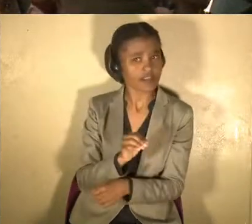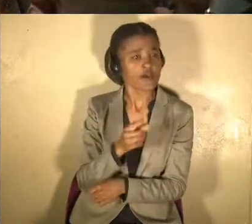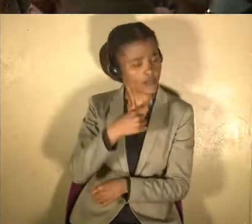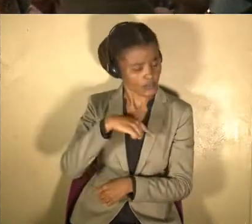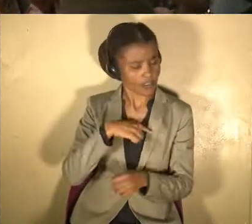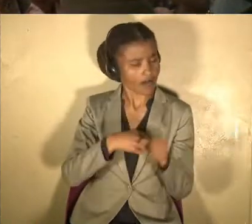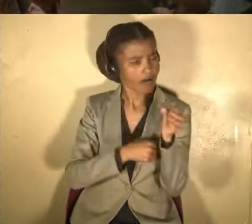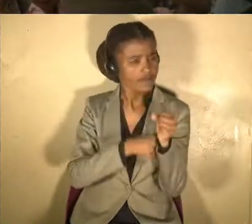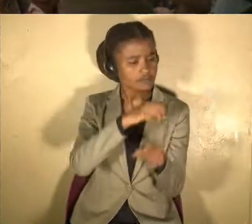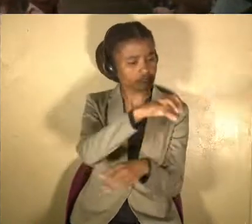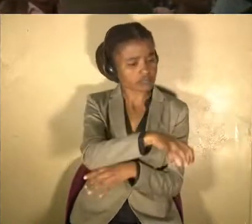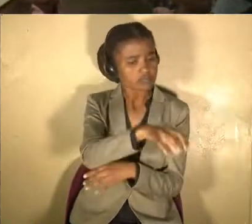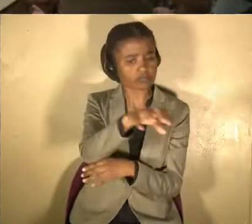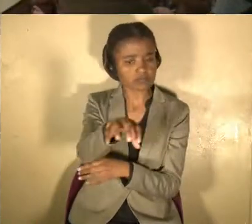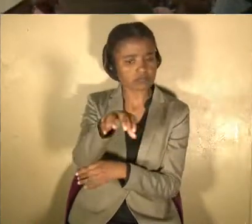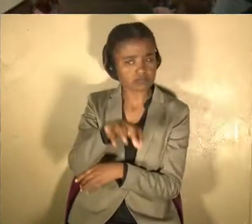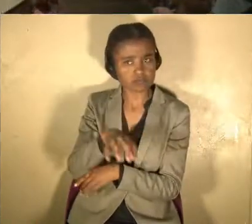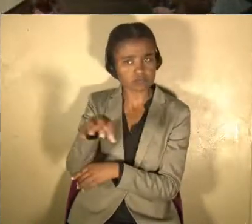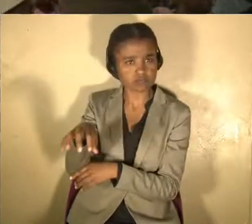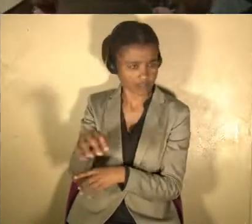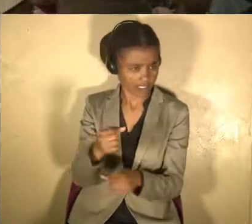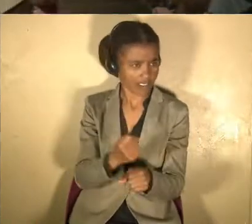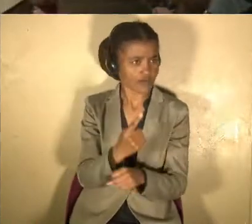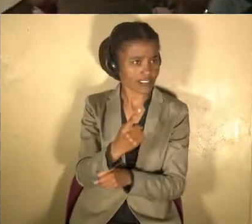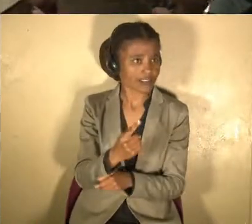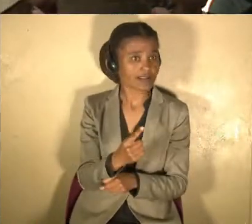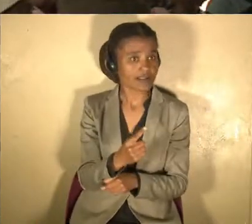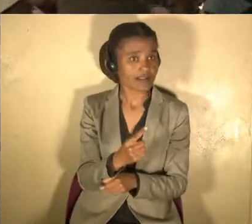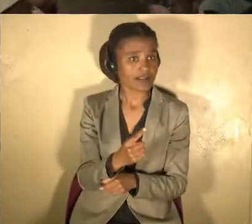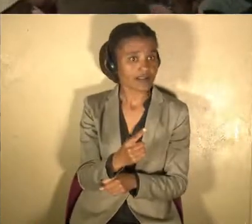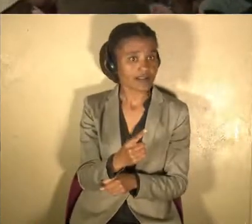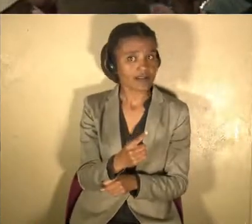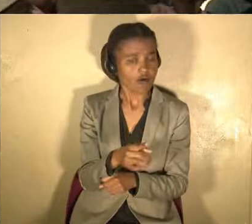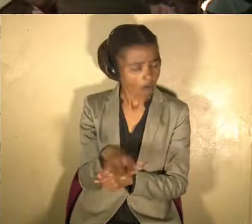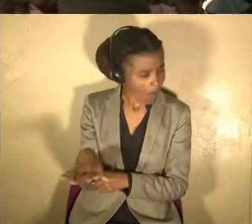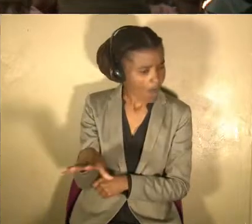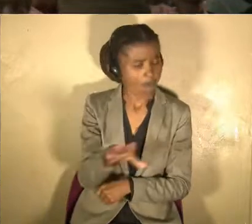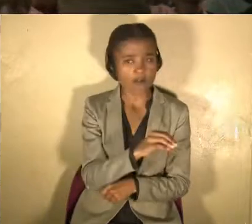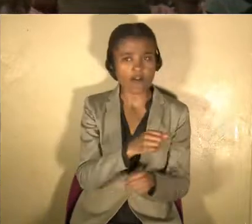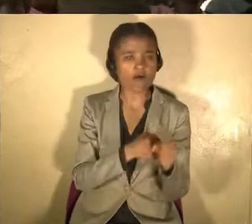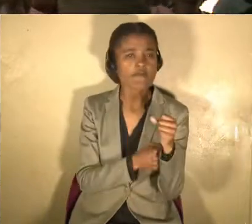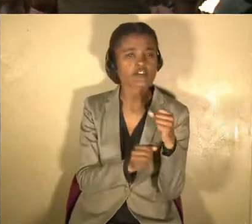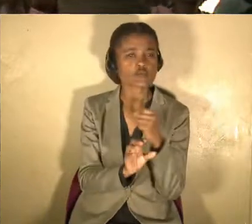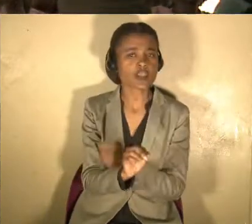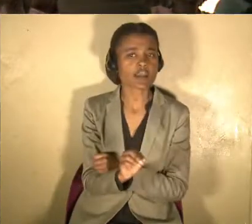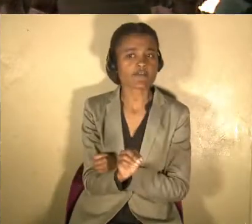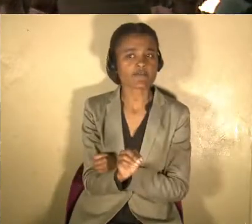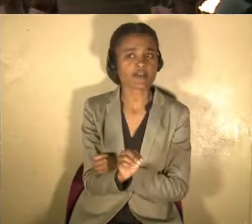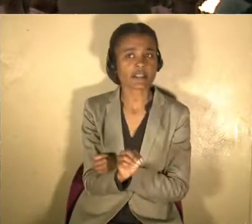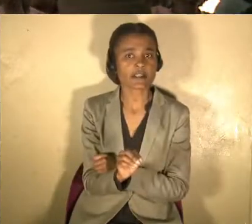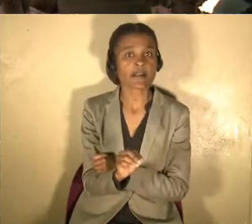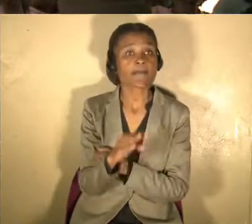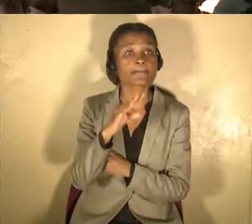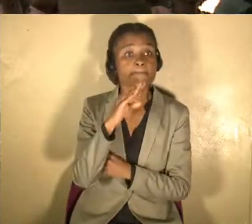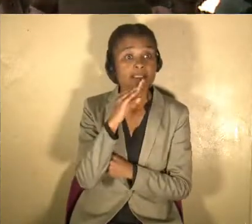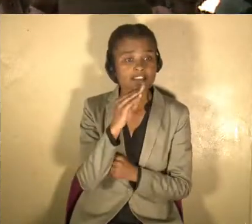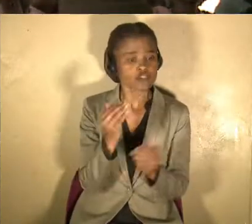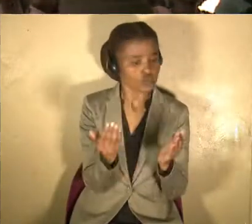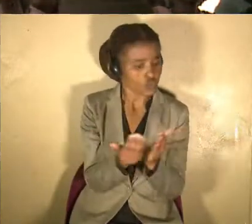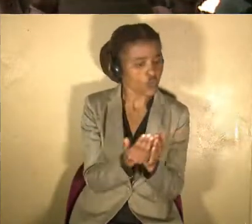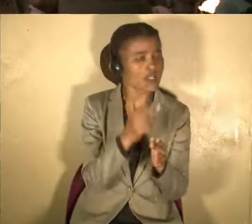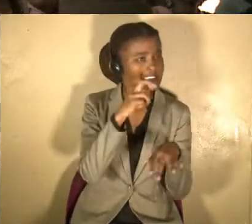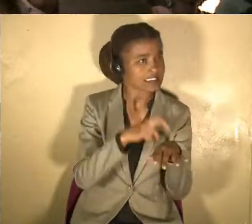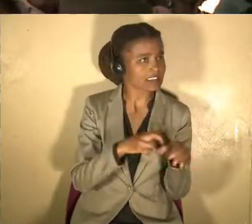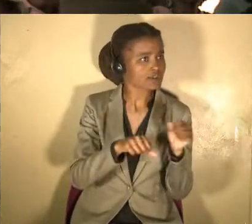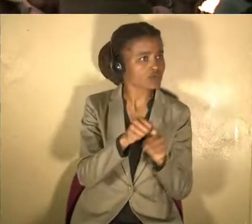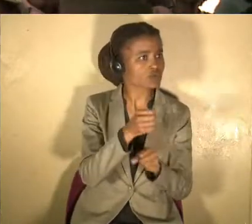in Gauteng. I keep working Western, even in Gauteng they are there. So that school must just refer and then case